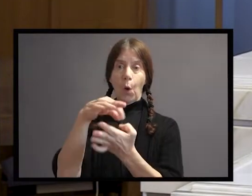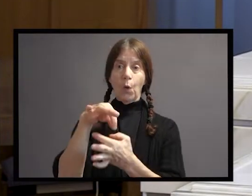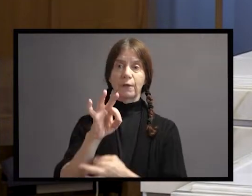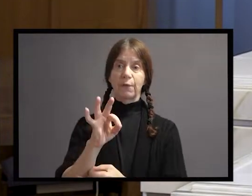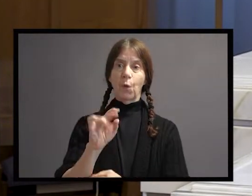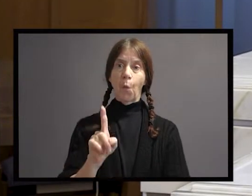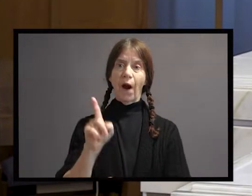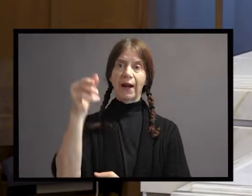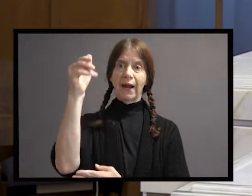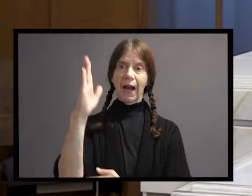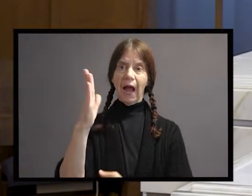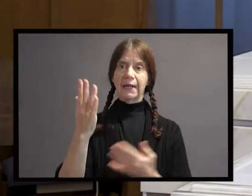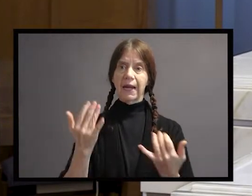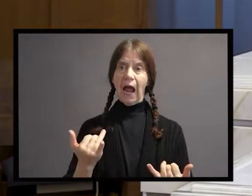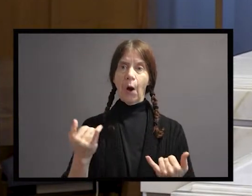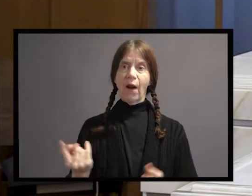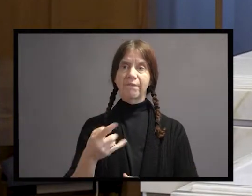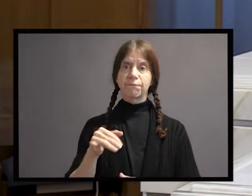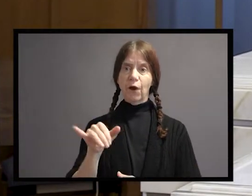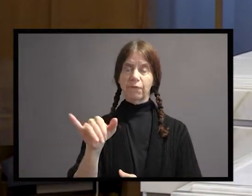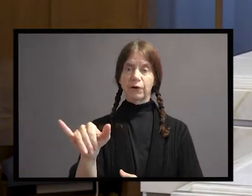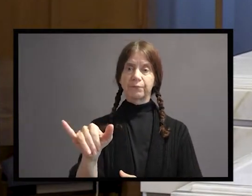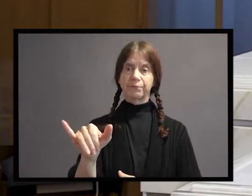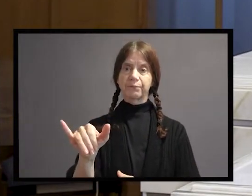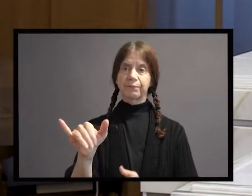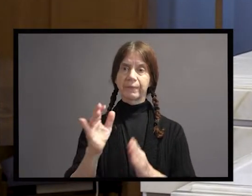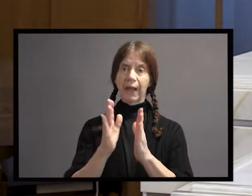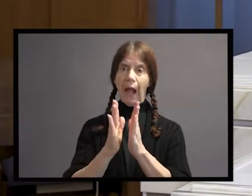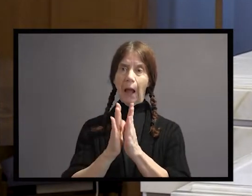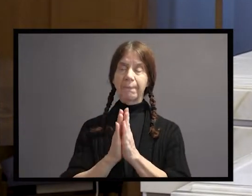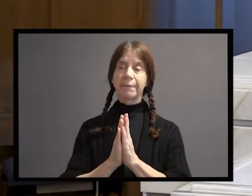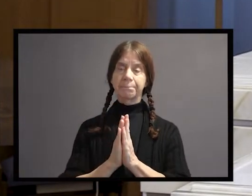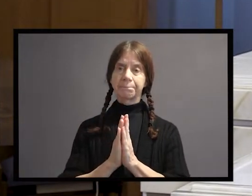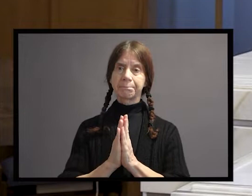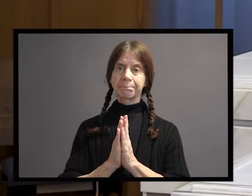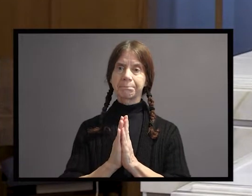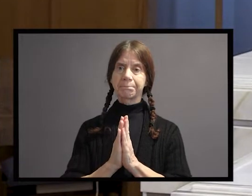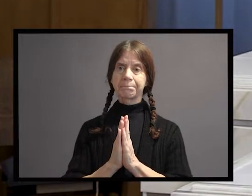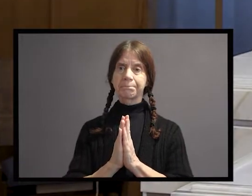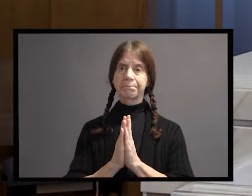Spirit, one God, now and forever. Amen.